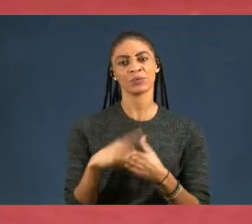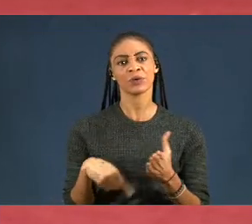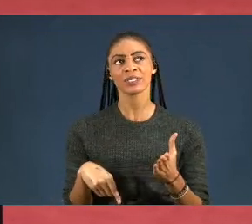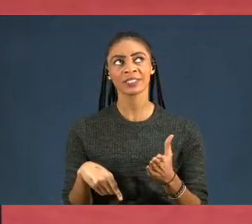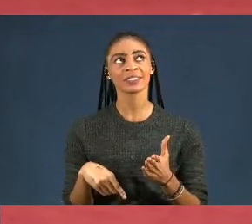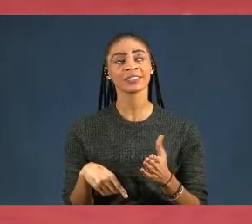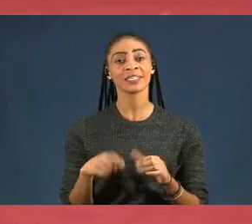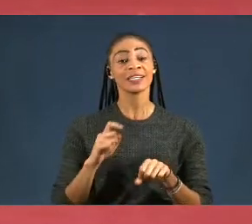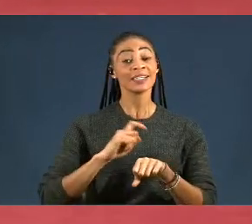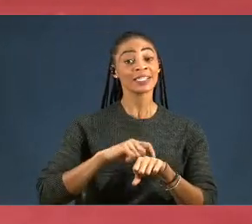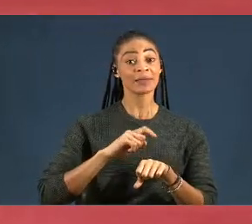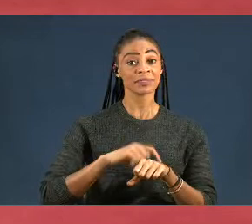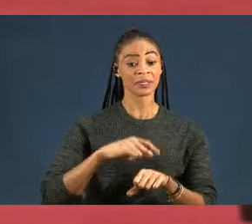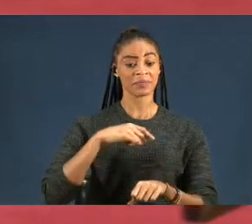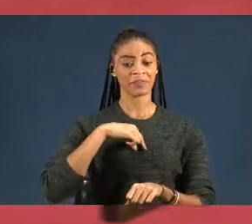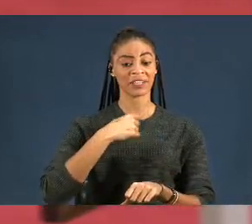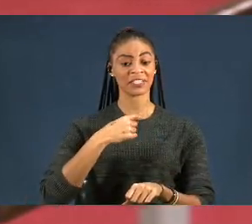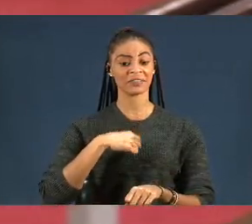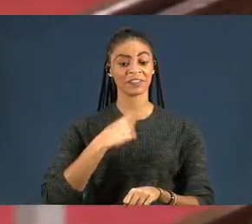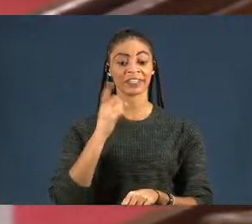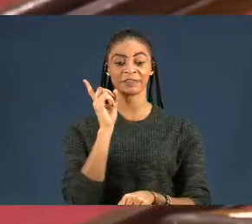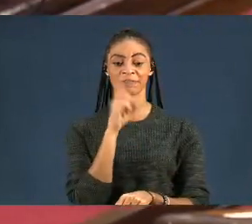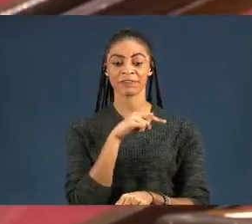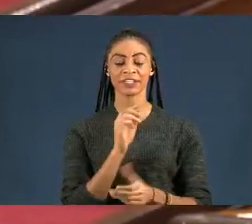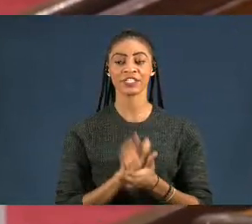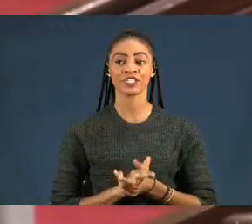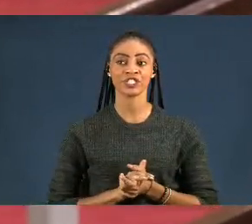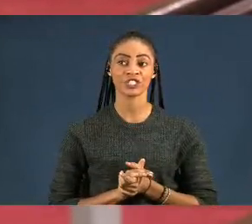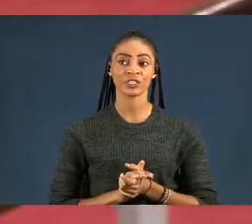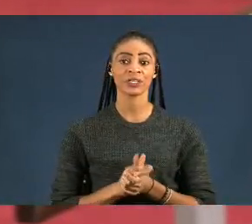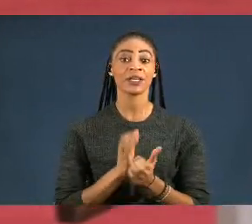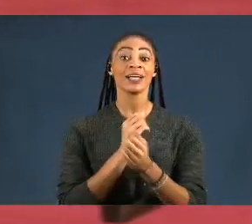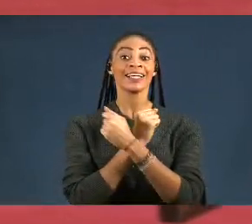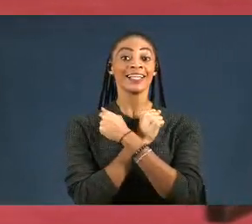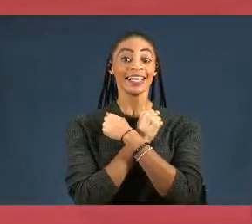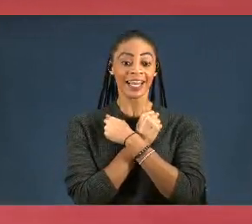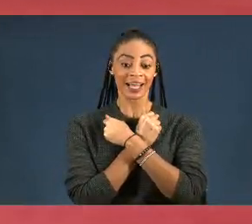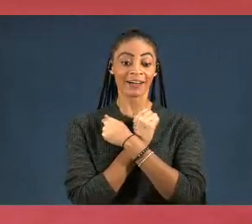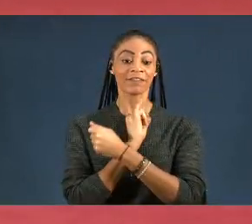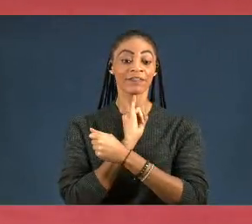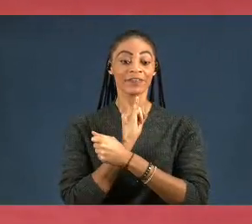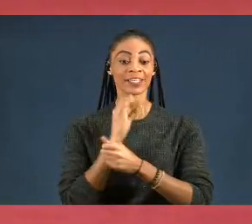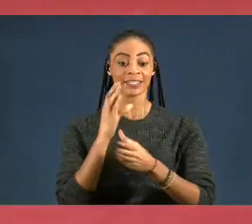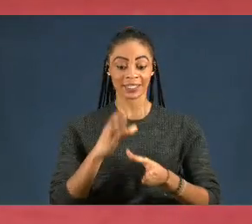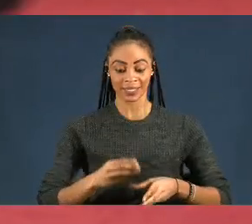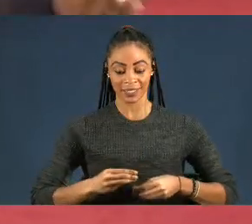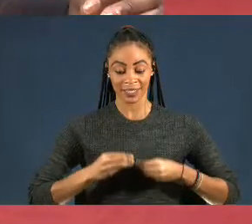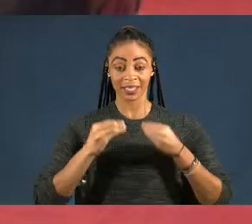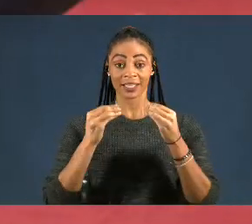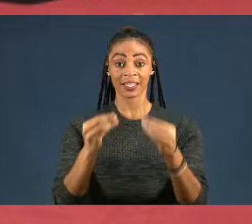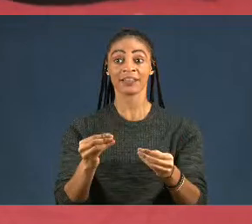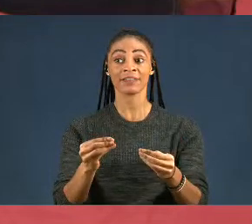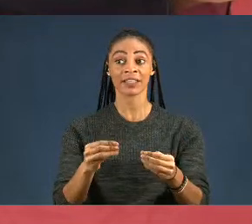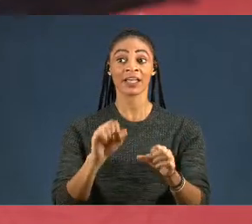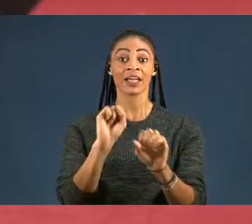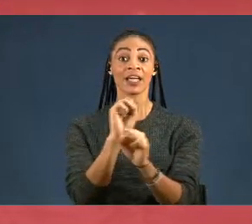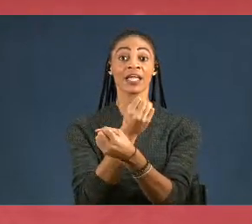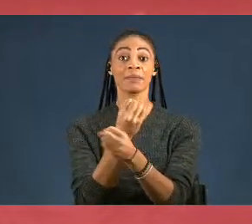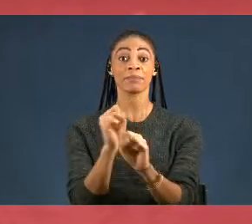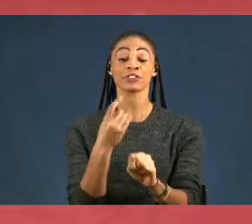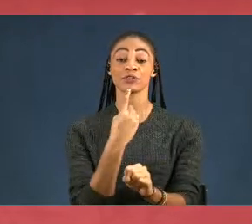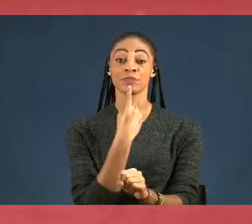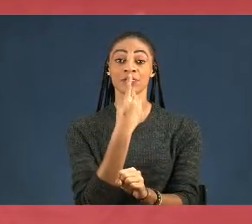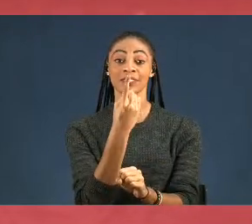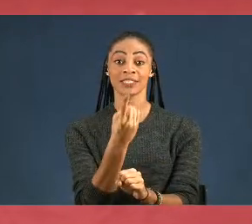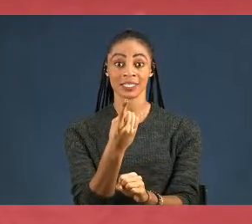ended. You know, love is giving. Love is giving. You cannot say you love somebody if you cannot give. Love